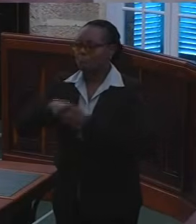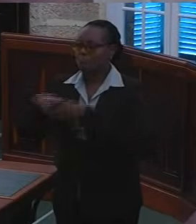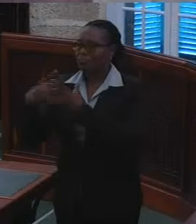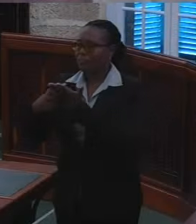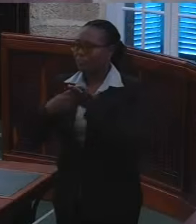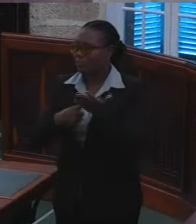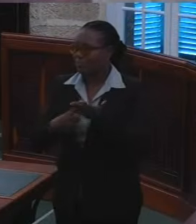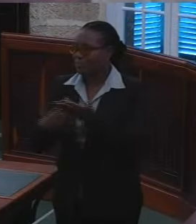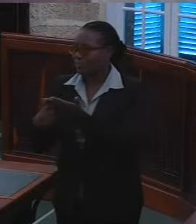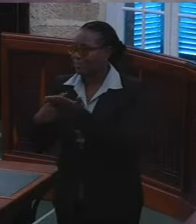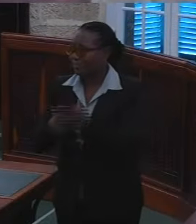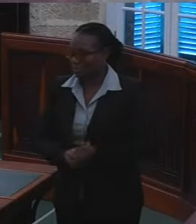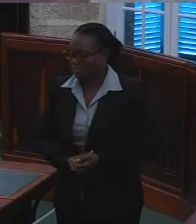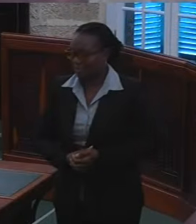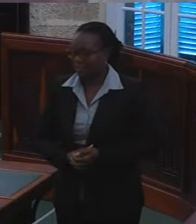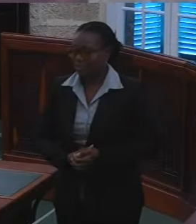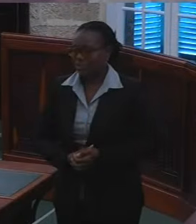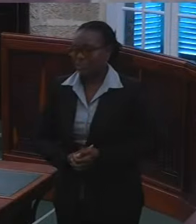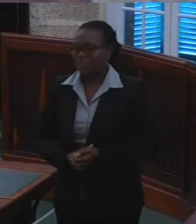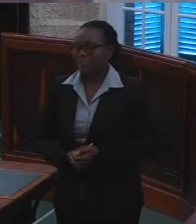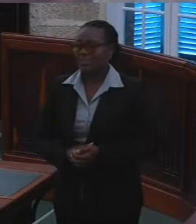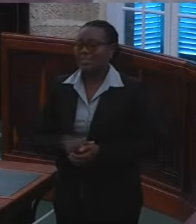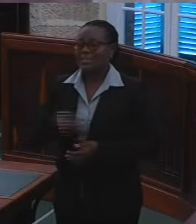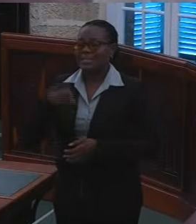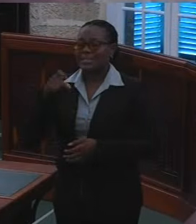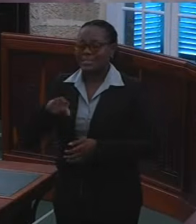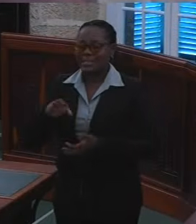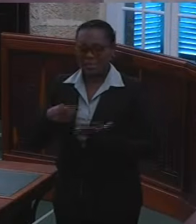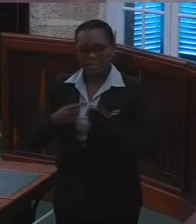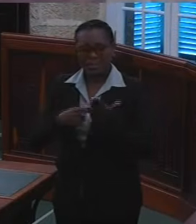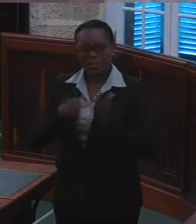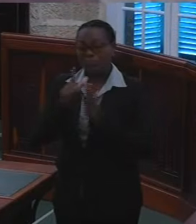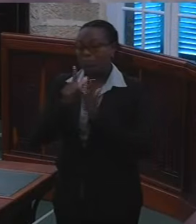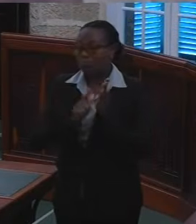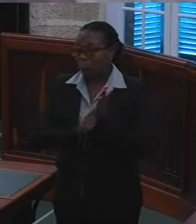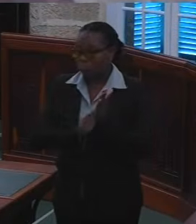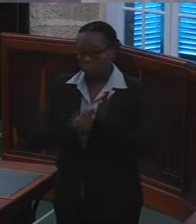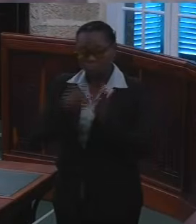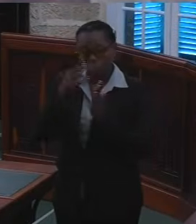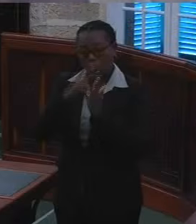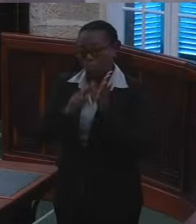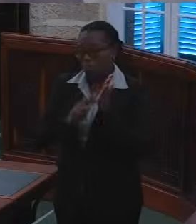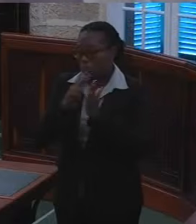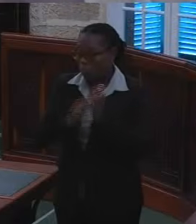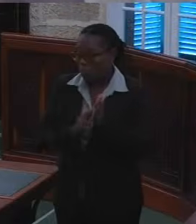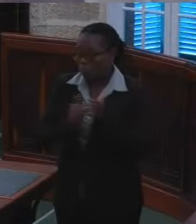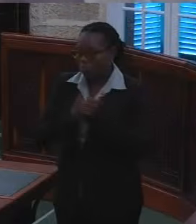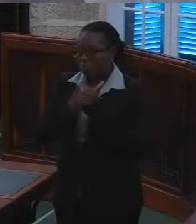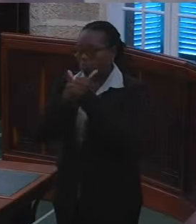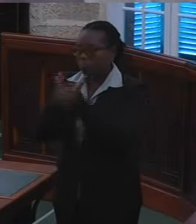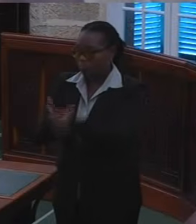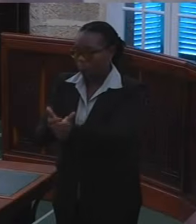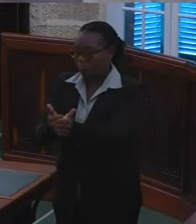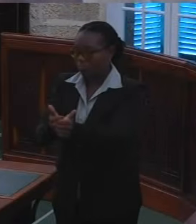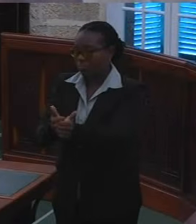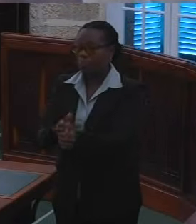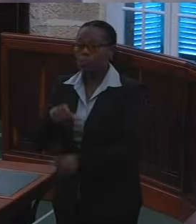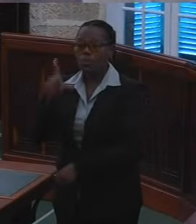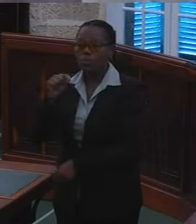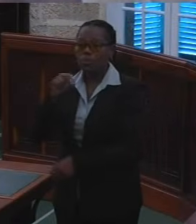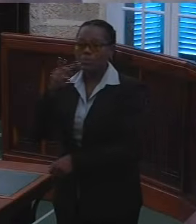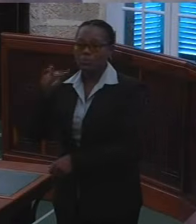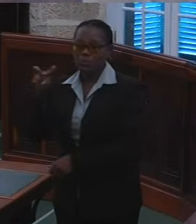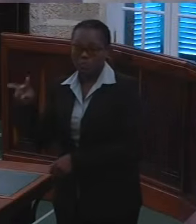signed on to it, and we are following the mandate. In 2022 sometime, the